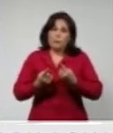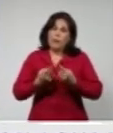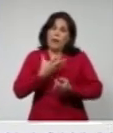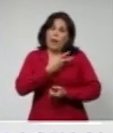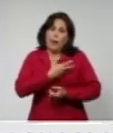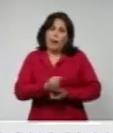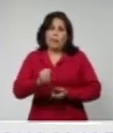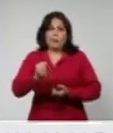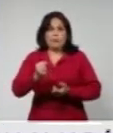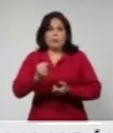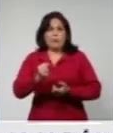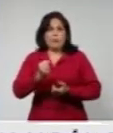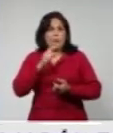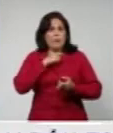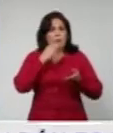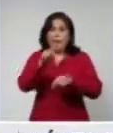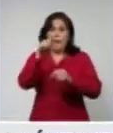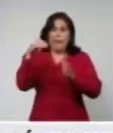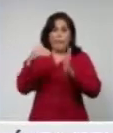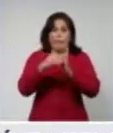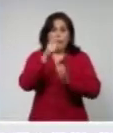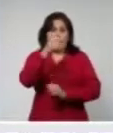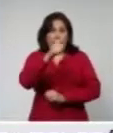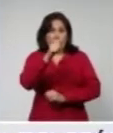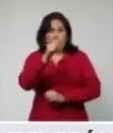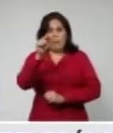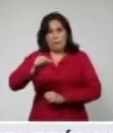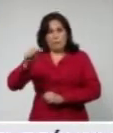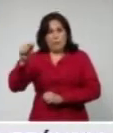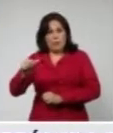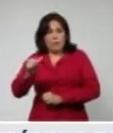of this patient yesterday. Today,